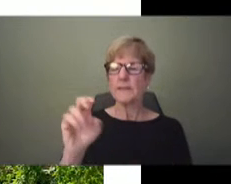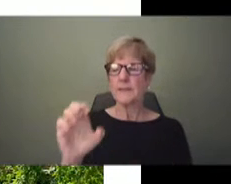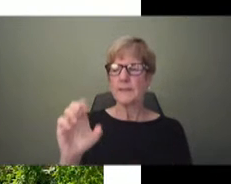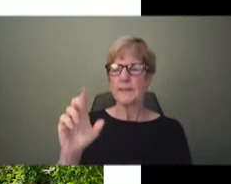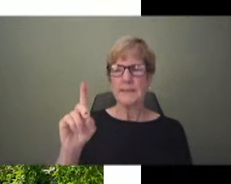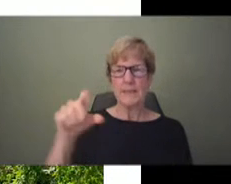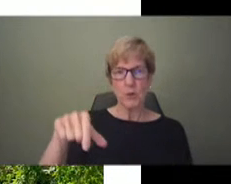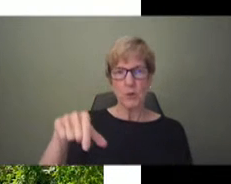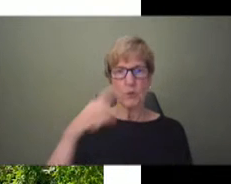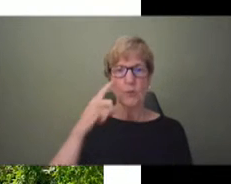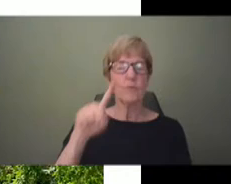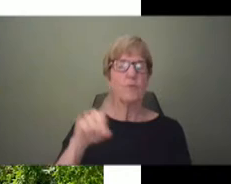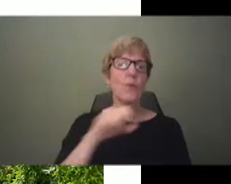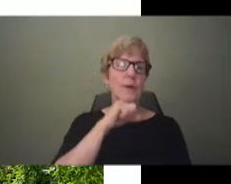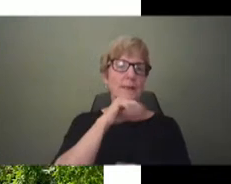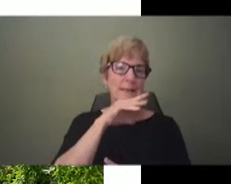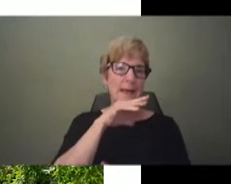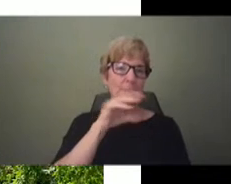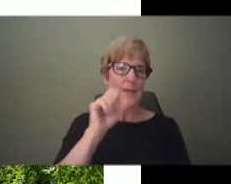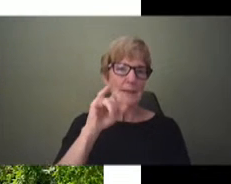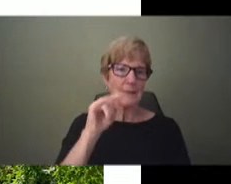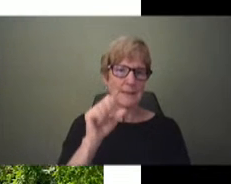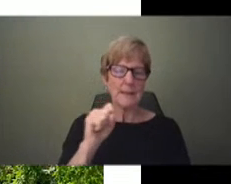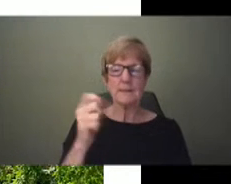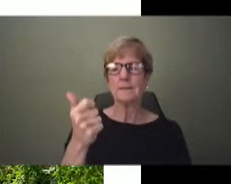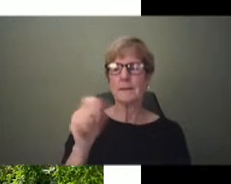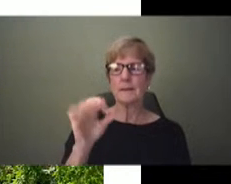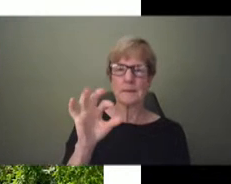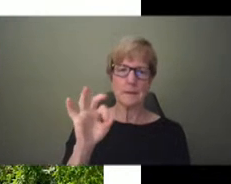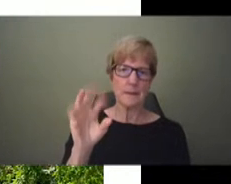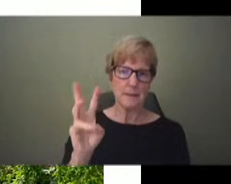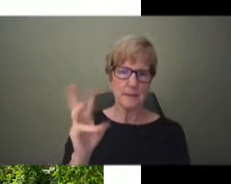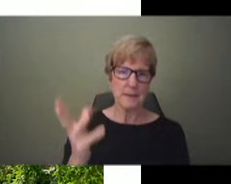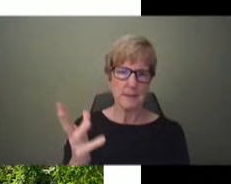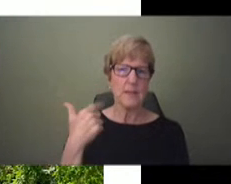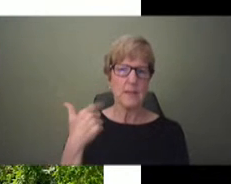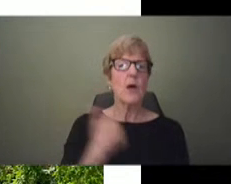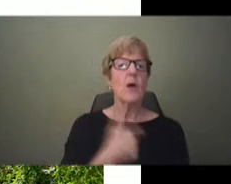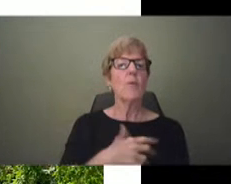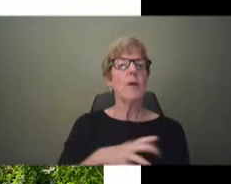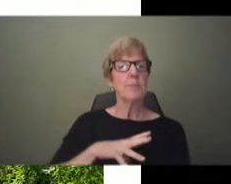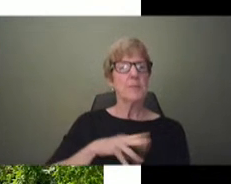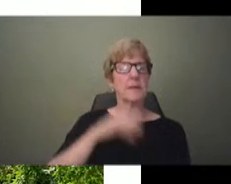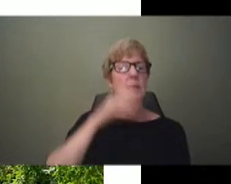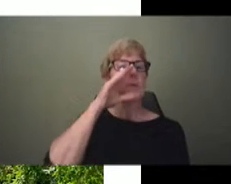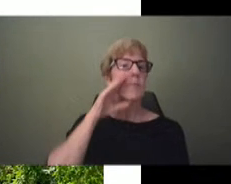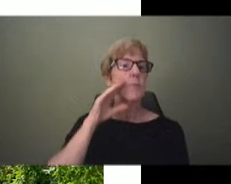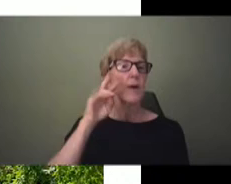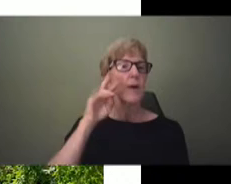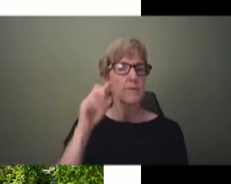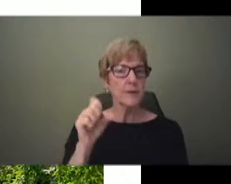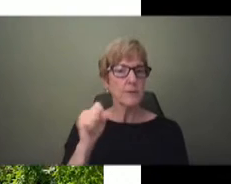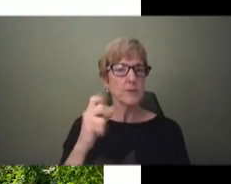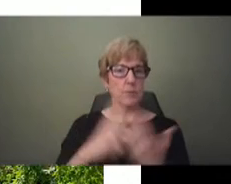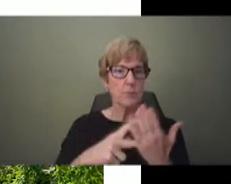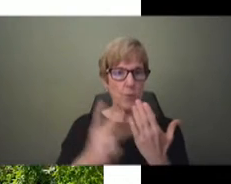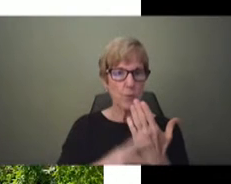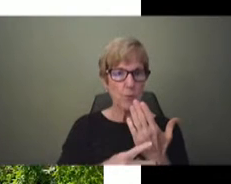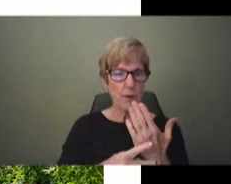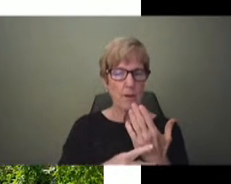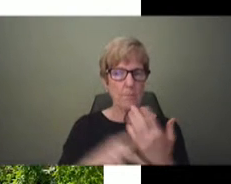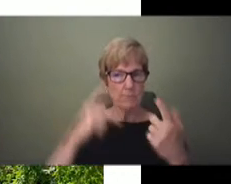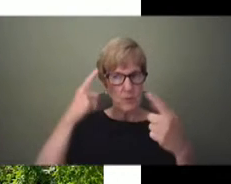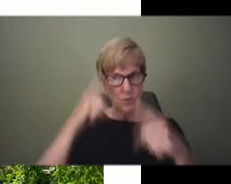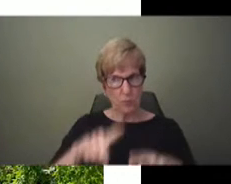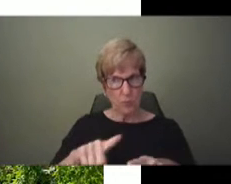of contaminated site since 1996 uh we've been accepted into the brownfields program and are working toward an agreement which